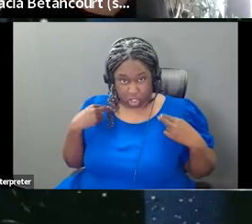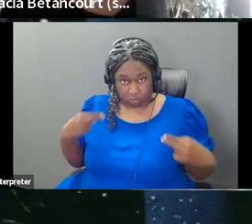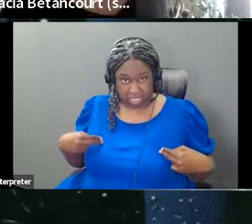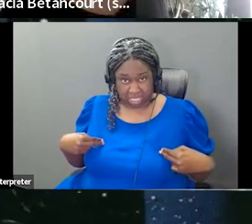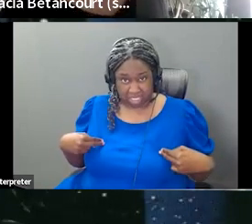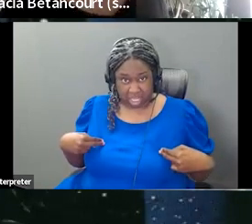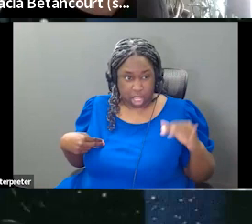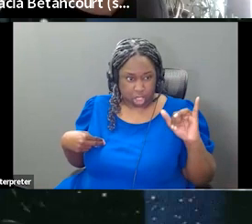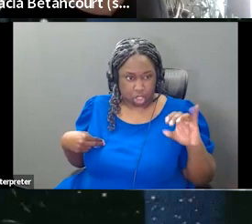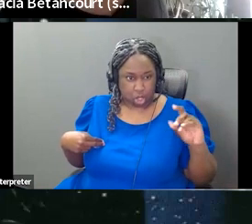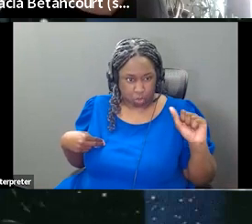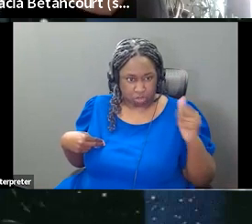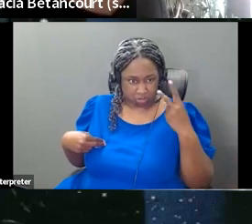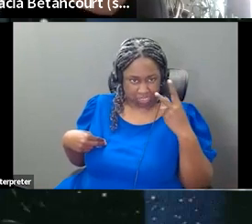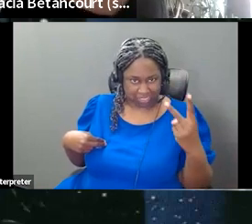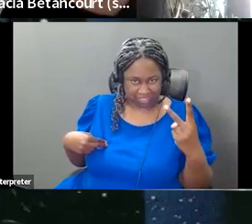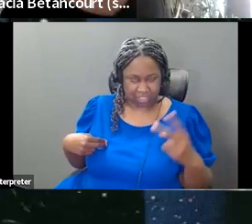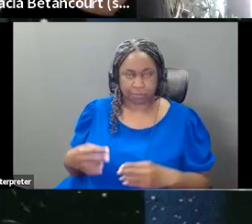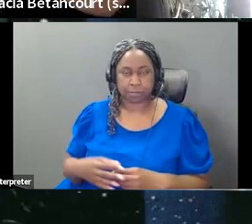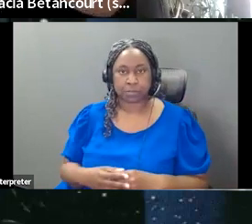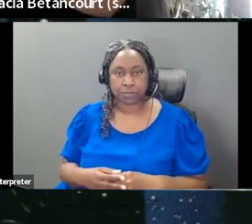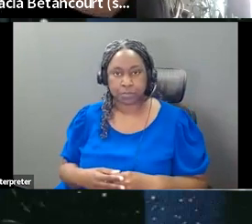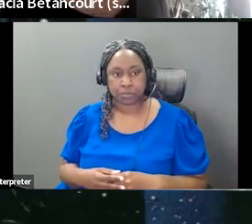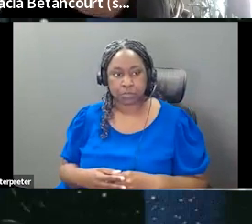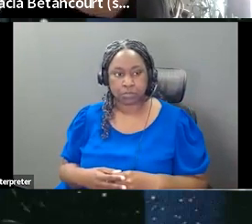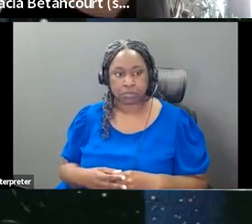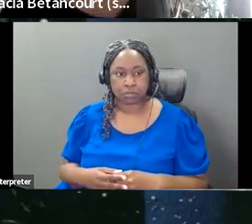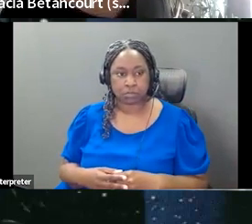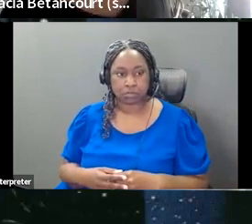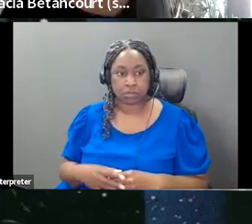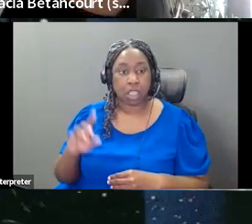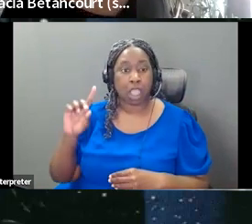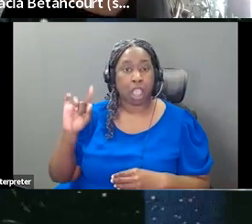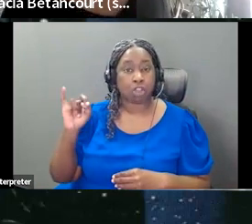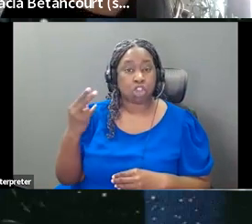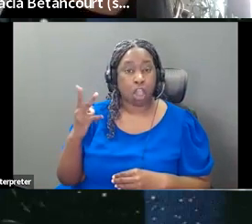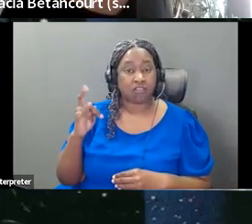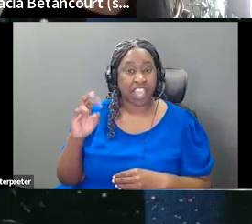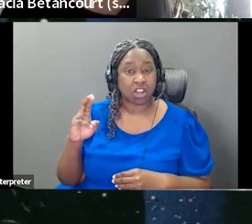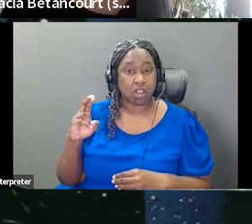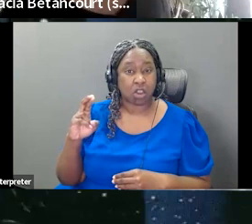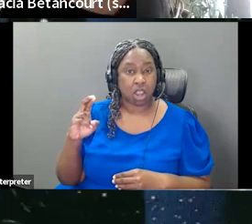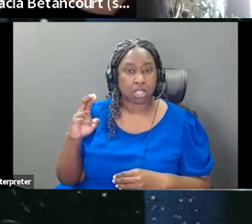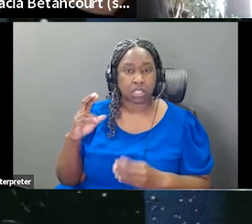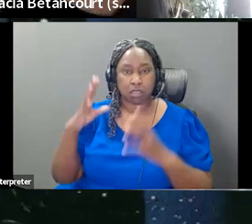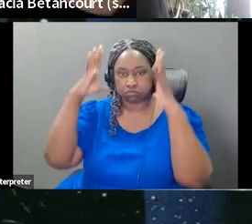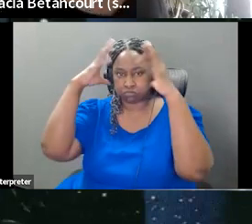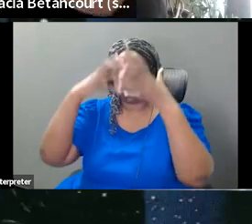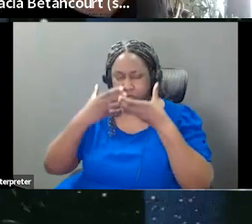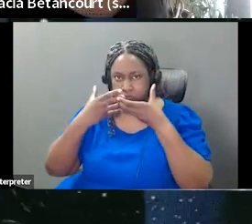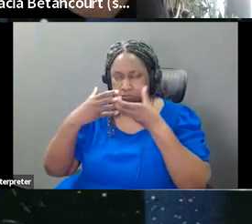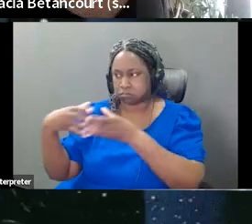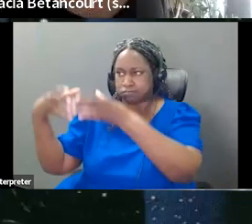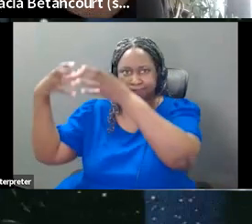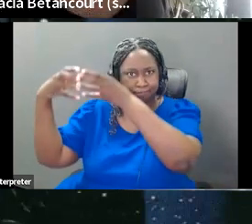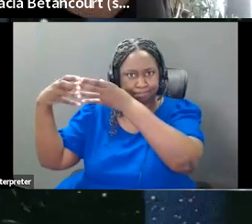centrally featured. And even Darth Vader with his big dark mask is bigger than the